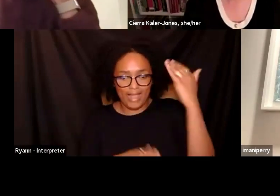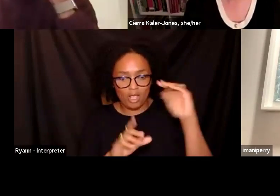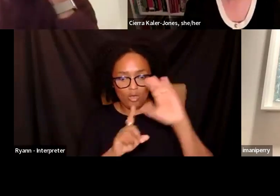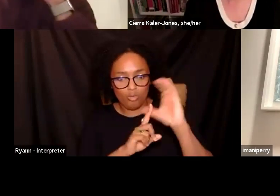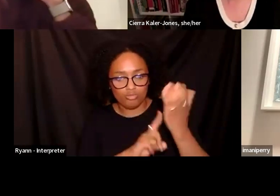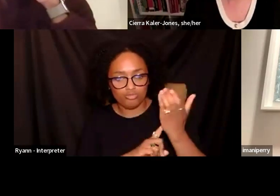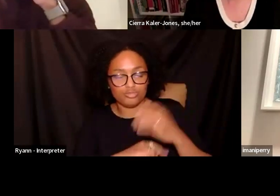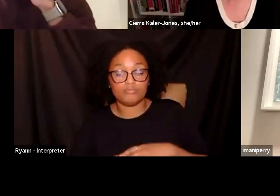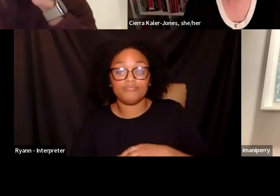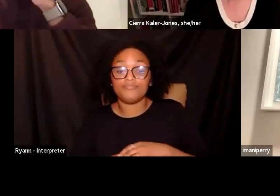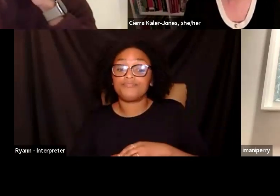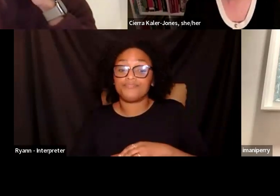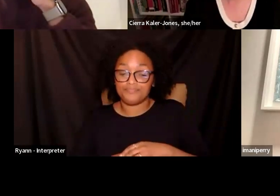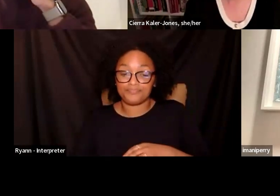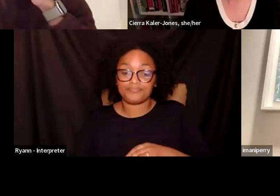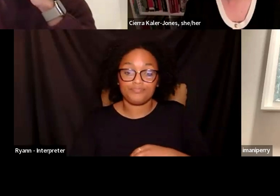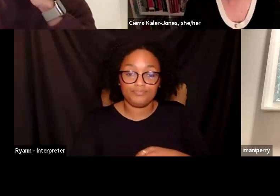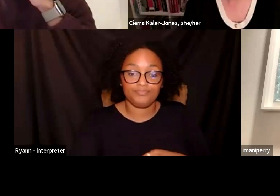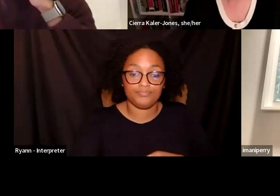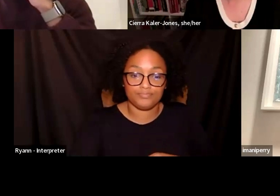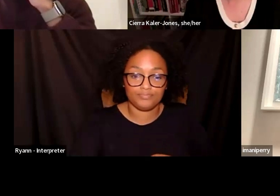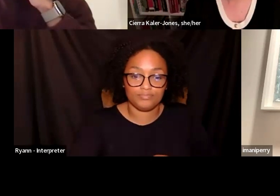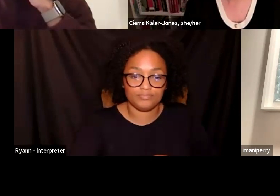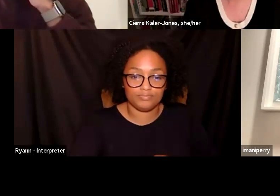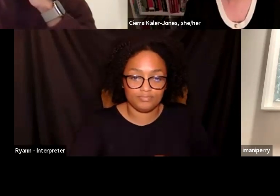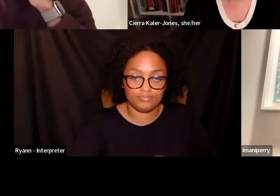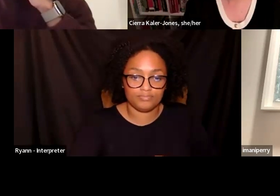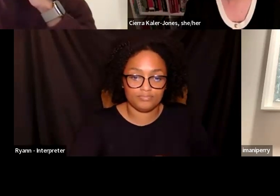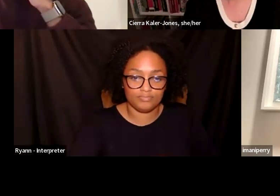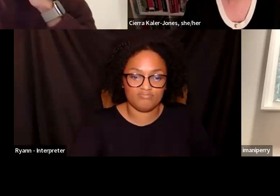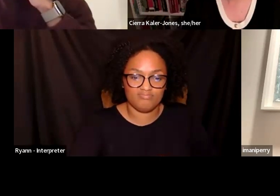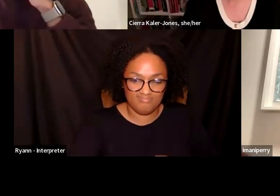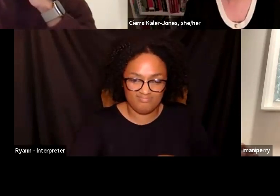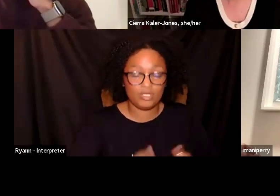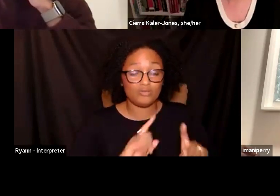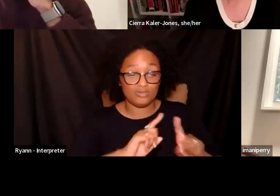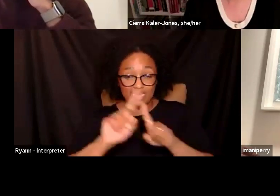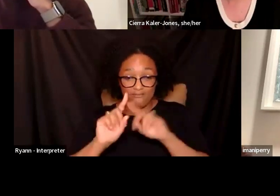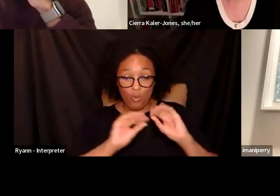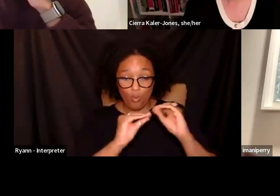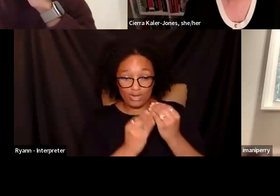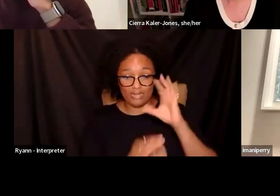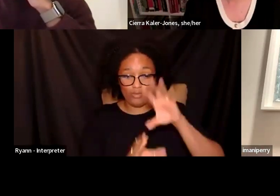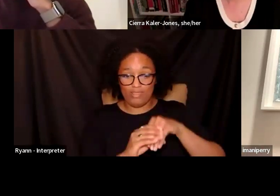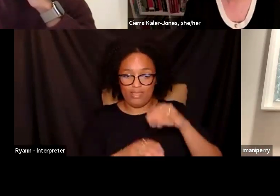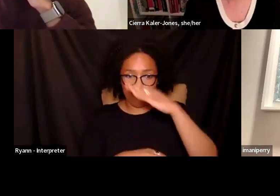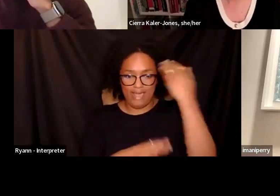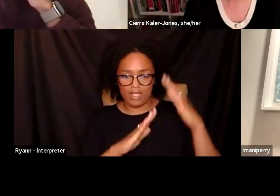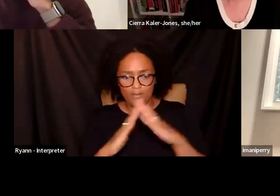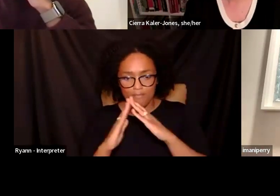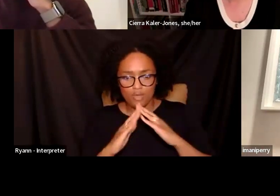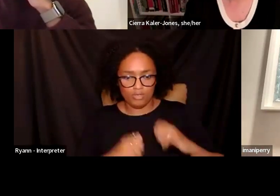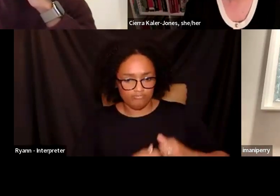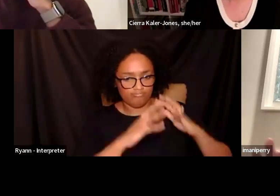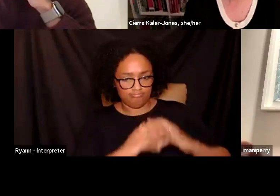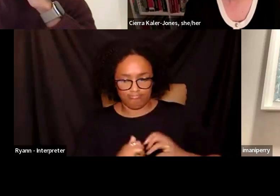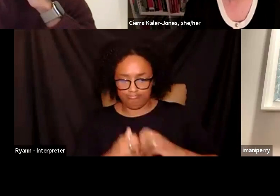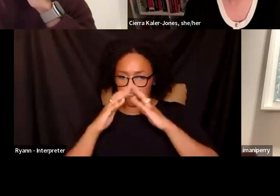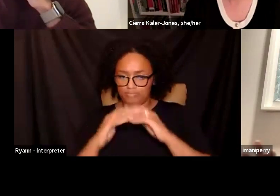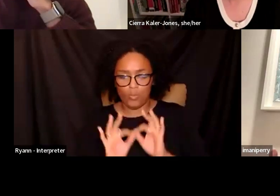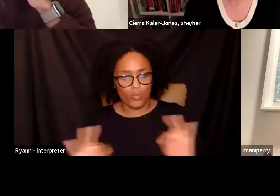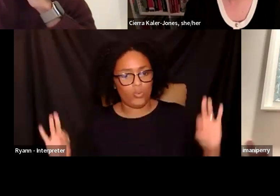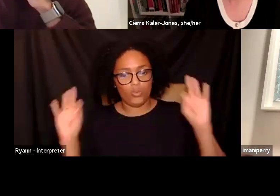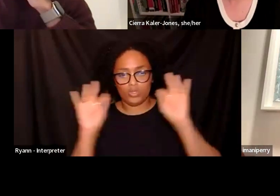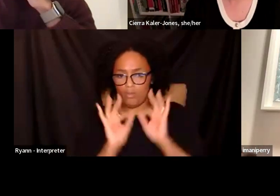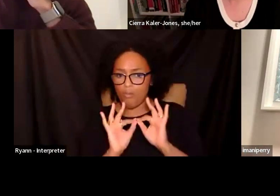when we talk about how critical these organizations were, we have to think it's absolutely true what Jarvis